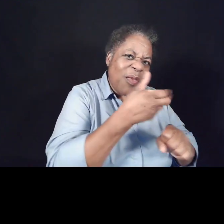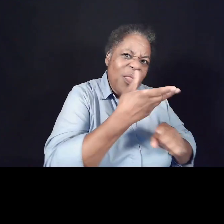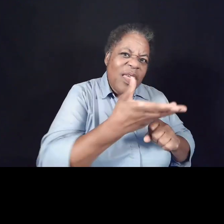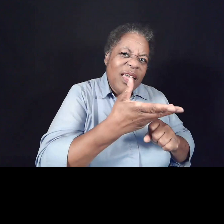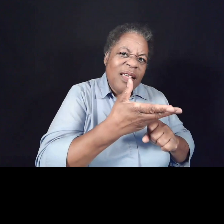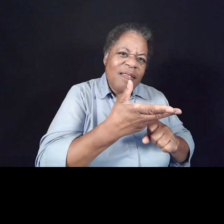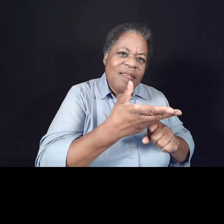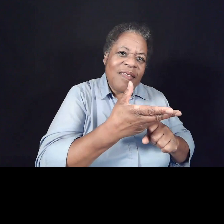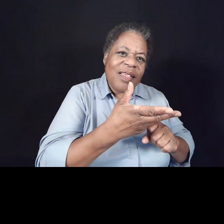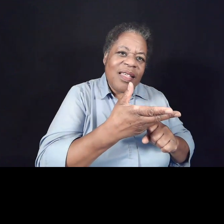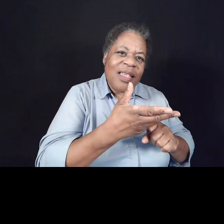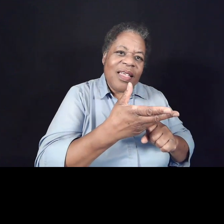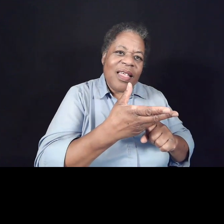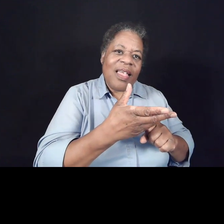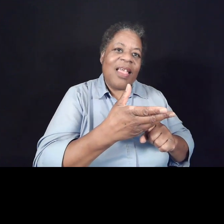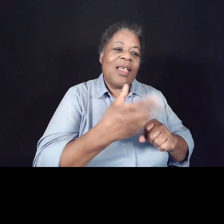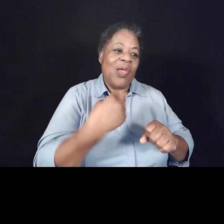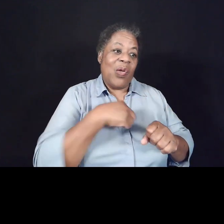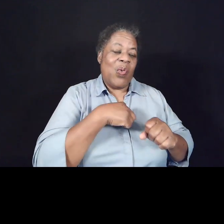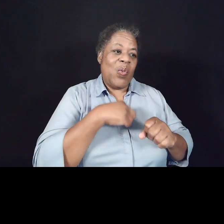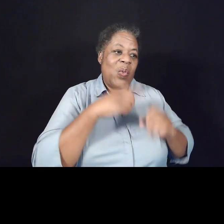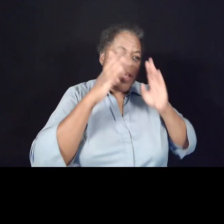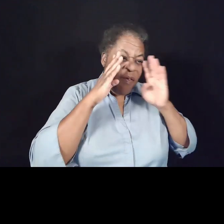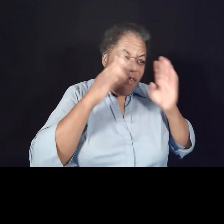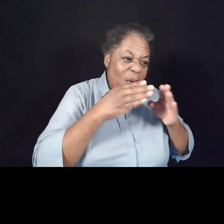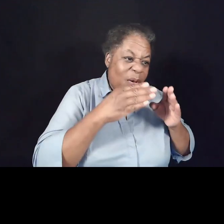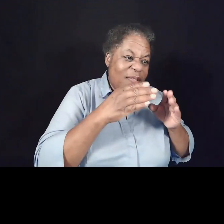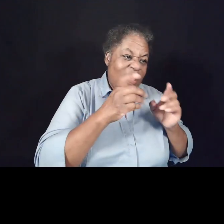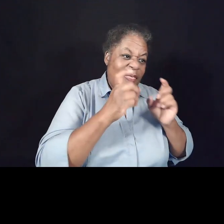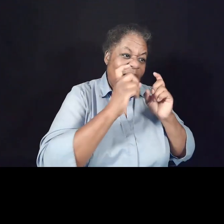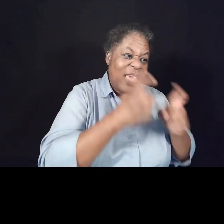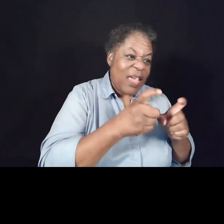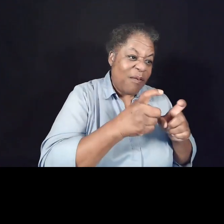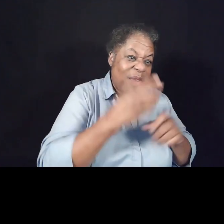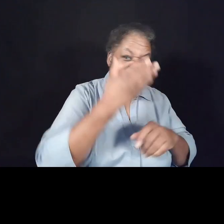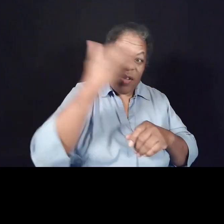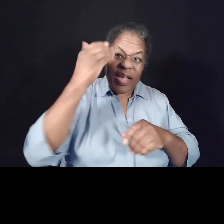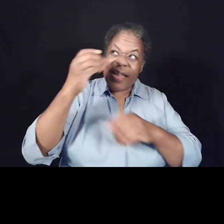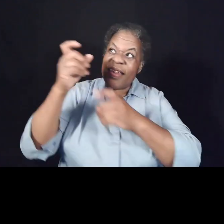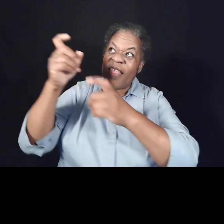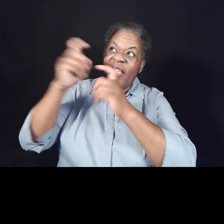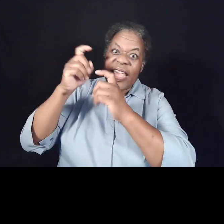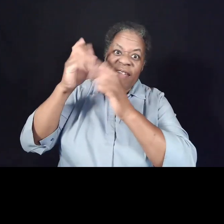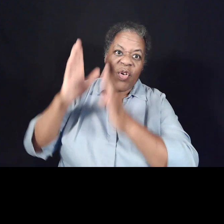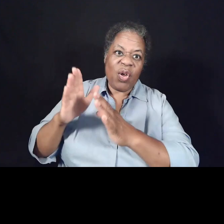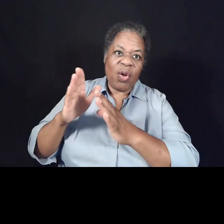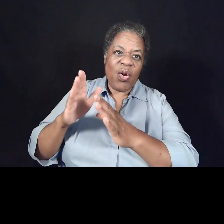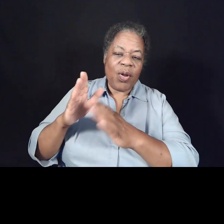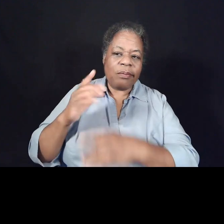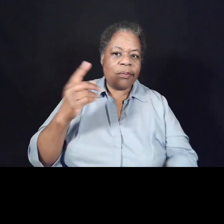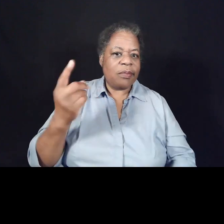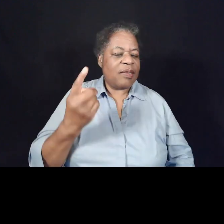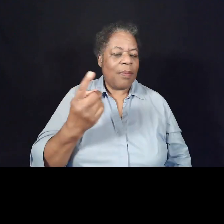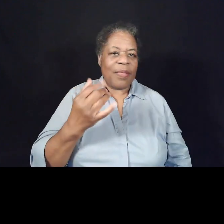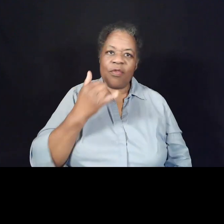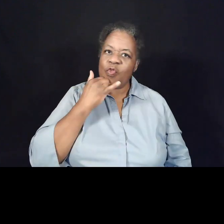when we delight in the gifts but not the giver, something has gone wrong with the relationship.